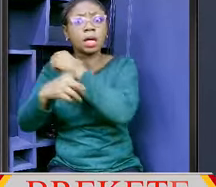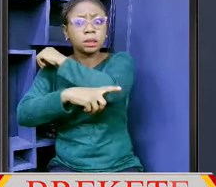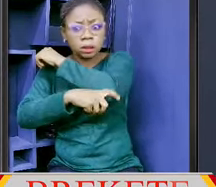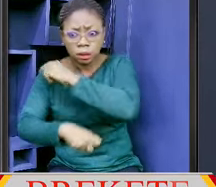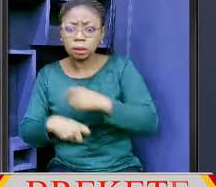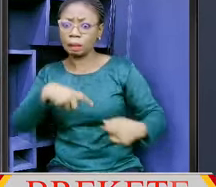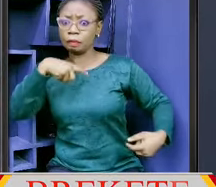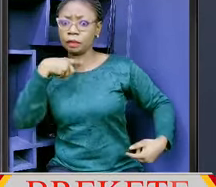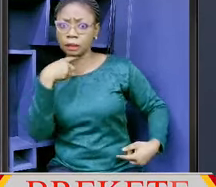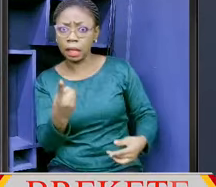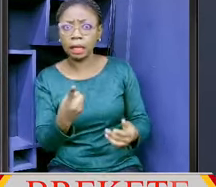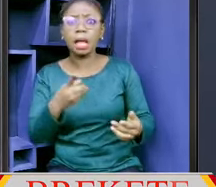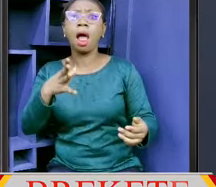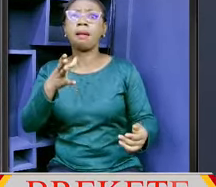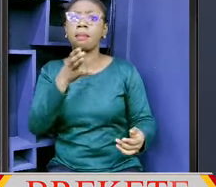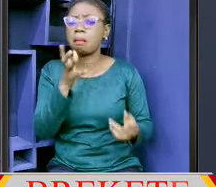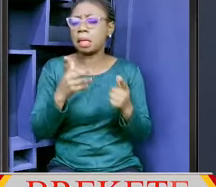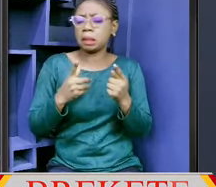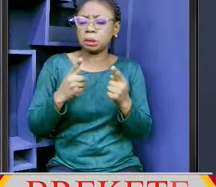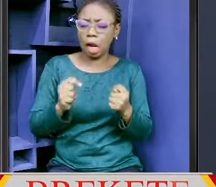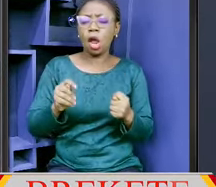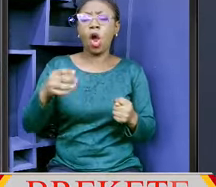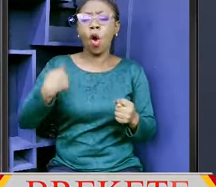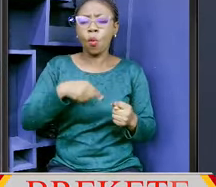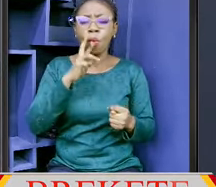the other day where the mama they talk to her.